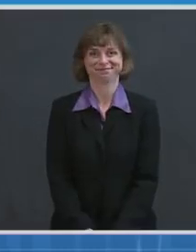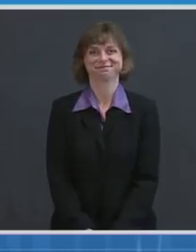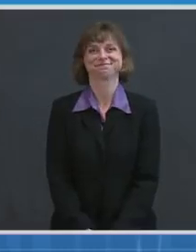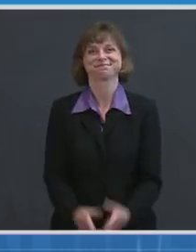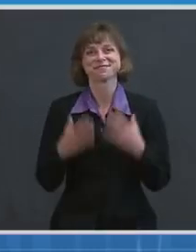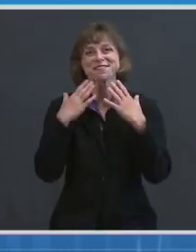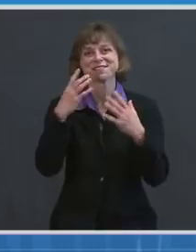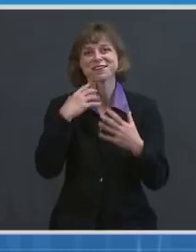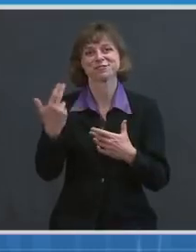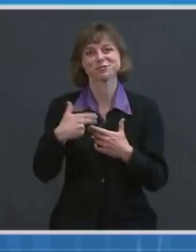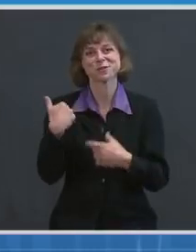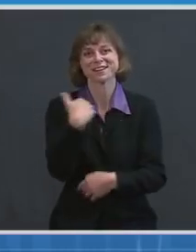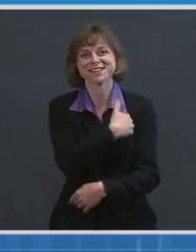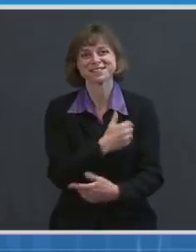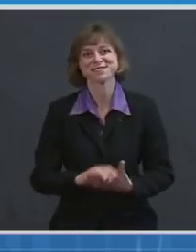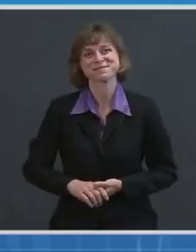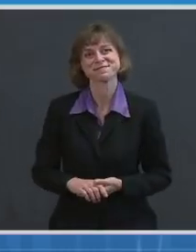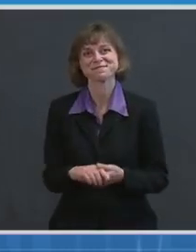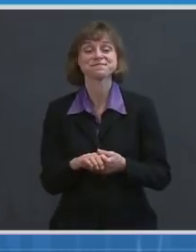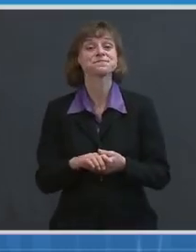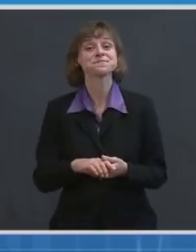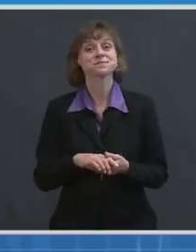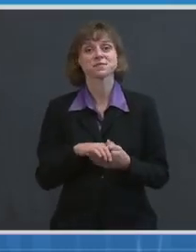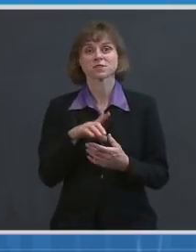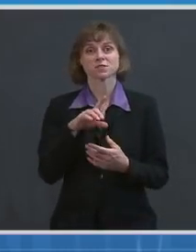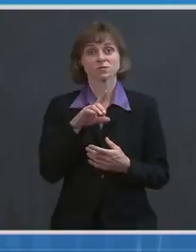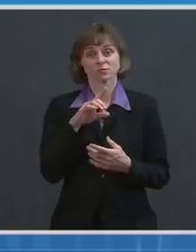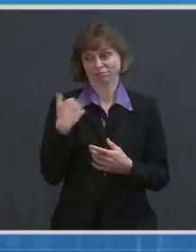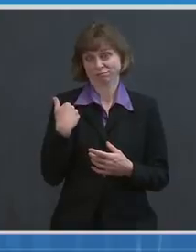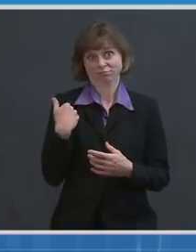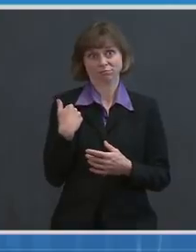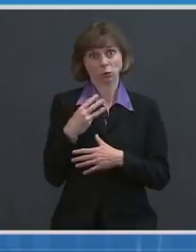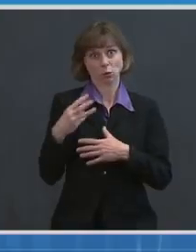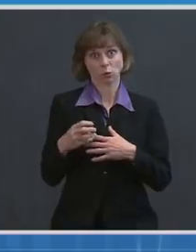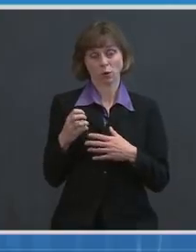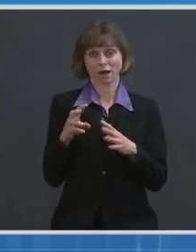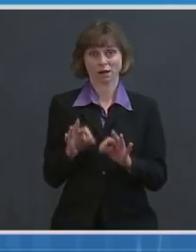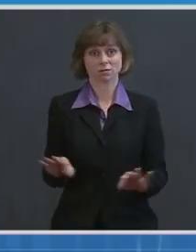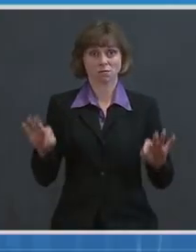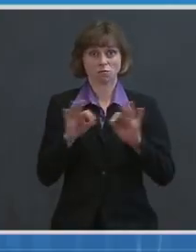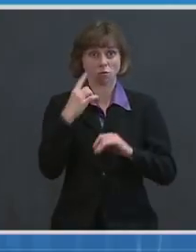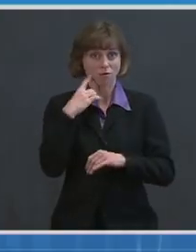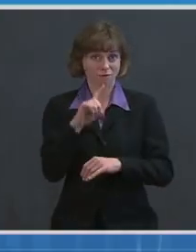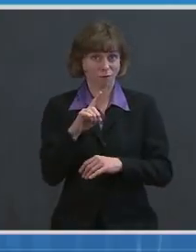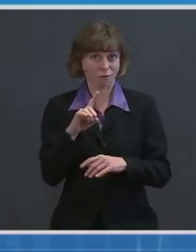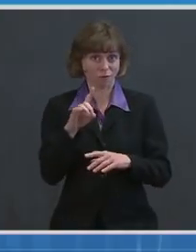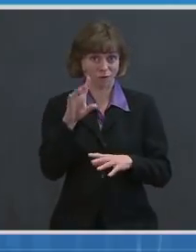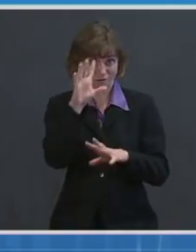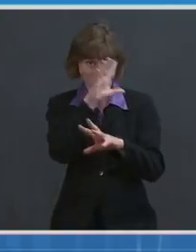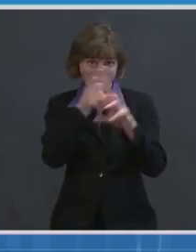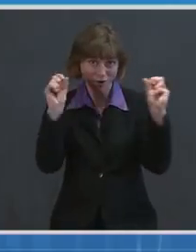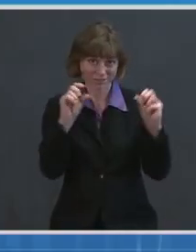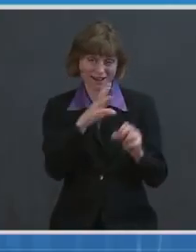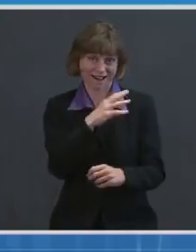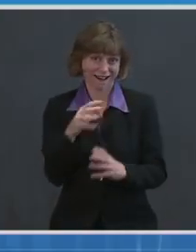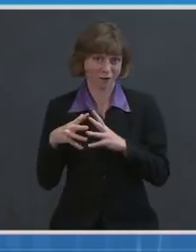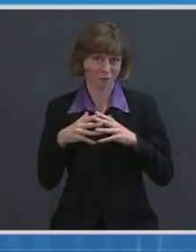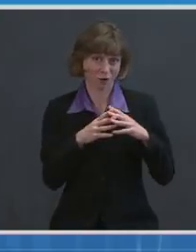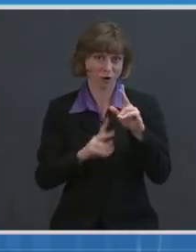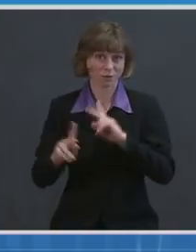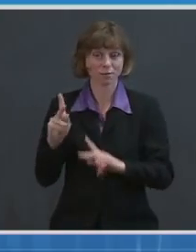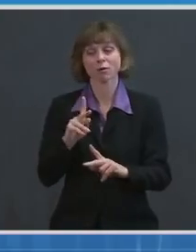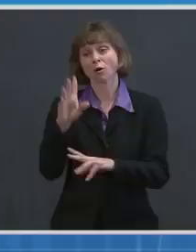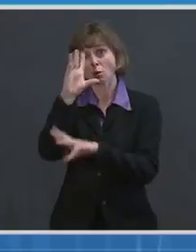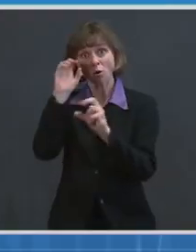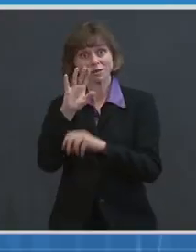Thank you for joining us. It was an important weekend for the President and the American people. President Biden came into office